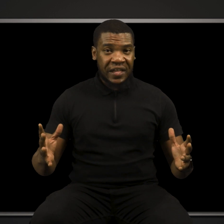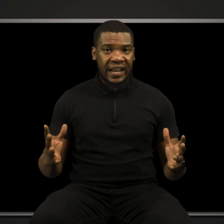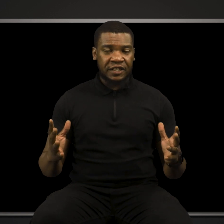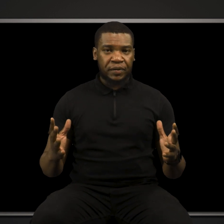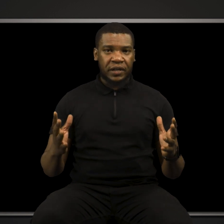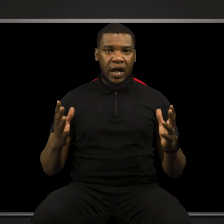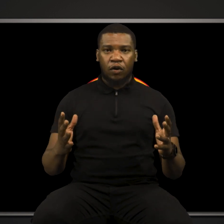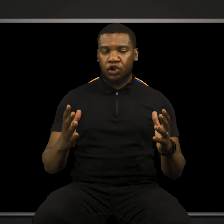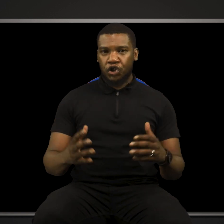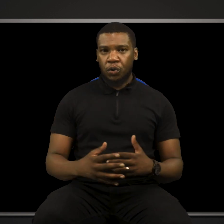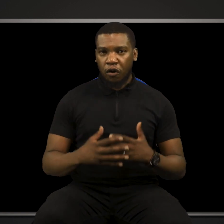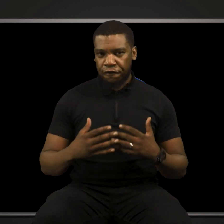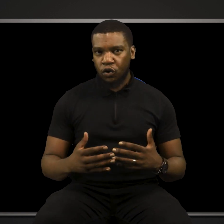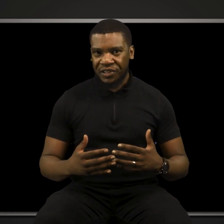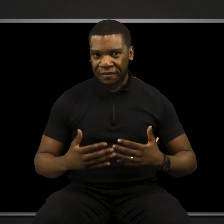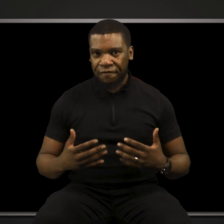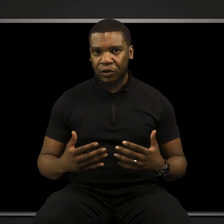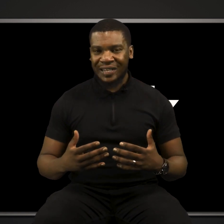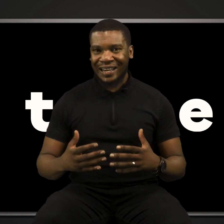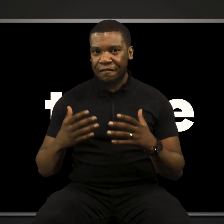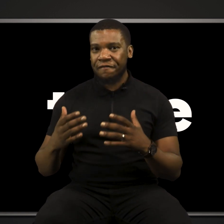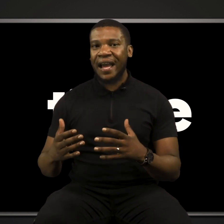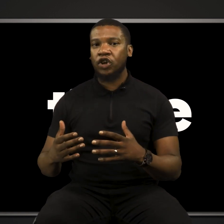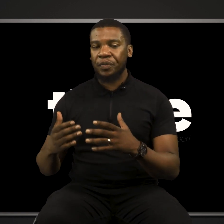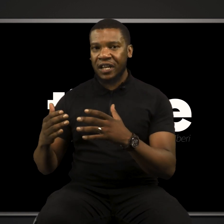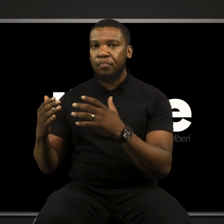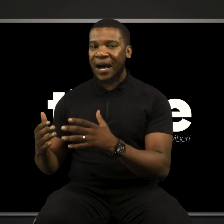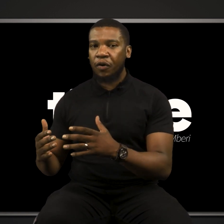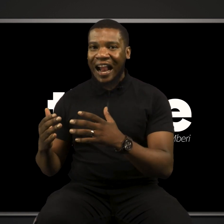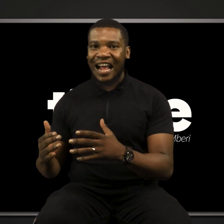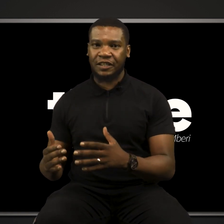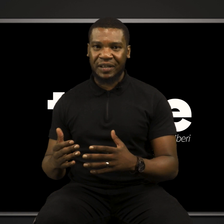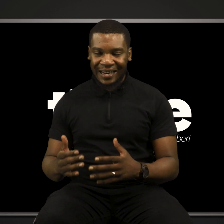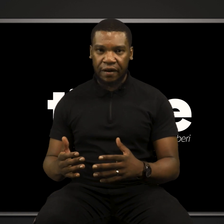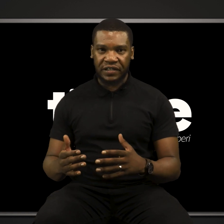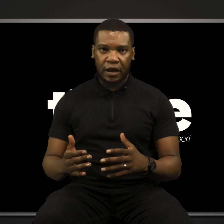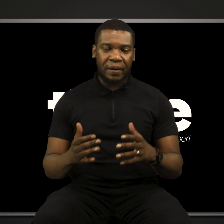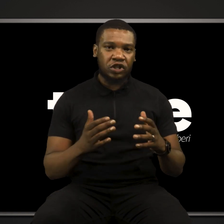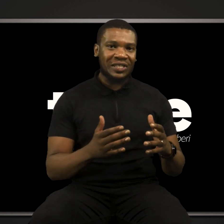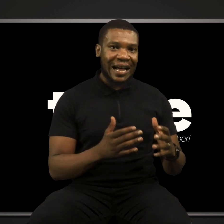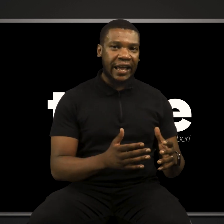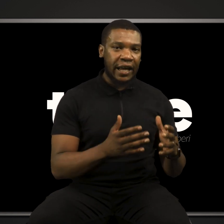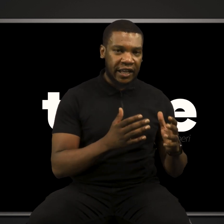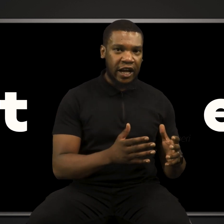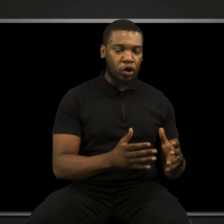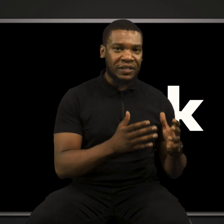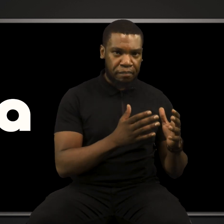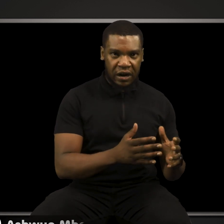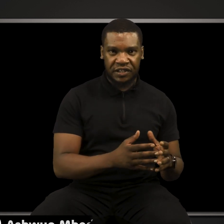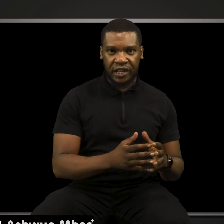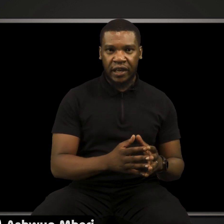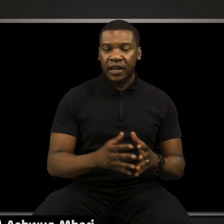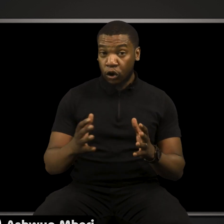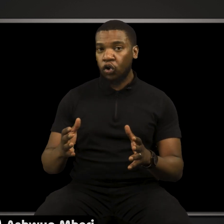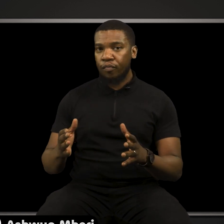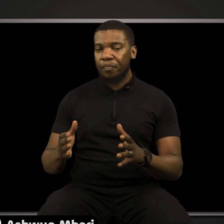Well, that has been our show. Of course, it feels like a vacuum in power has been left by Dr. Hage Gengob's